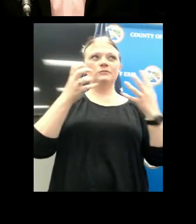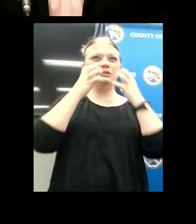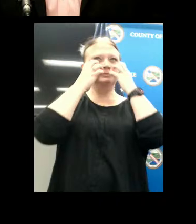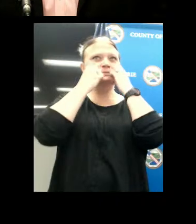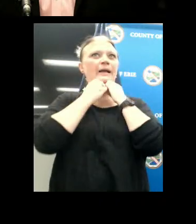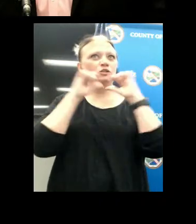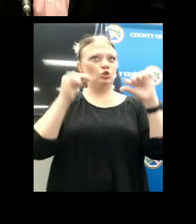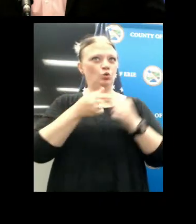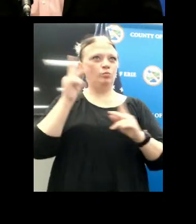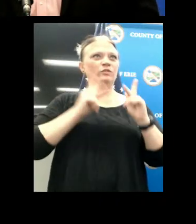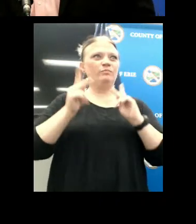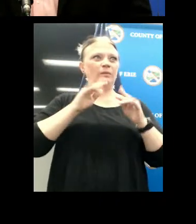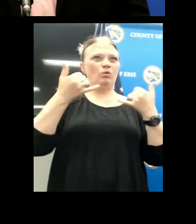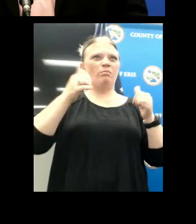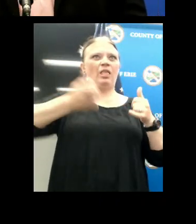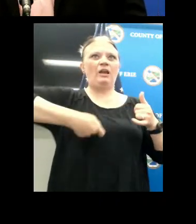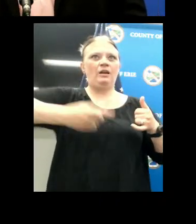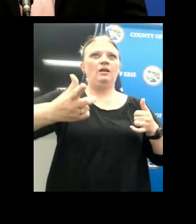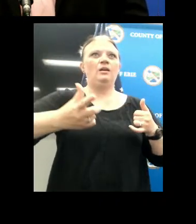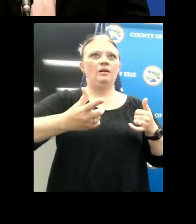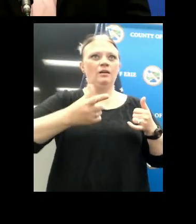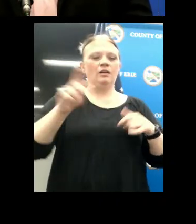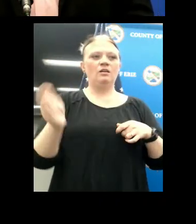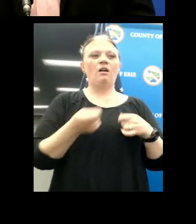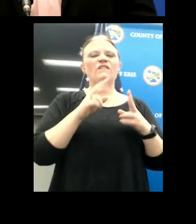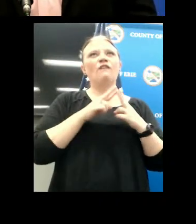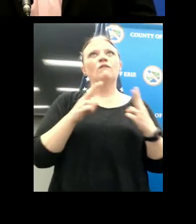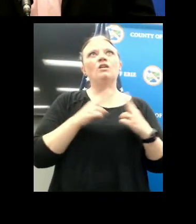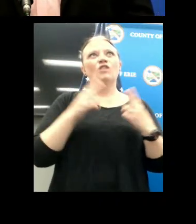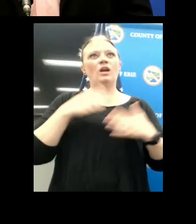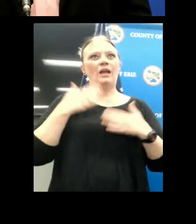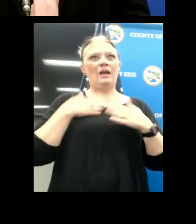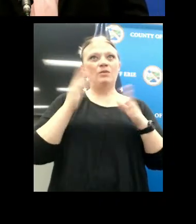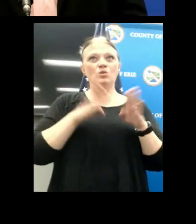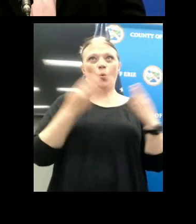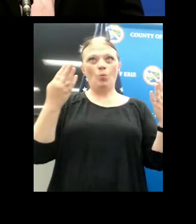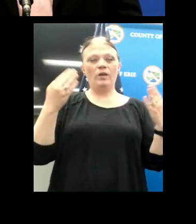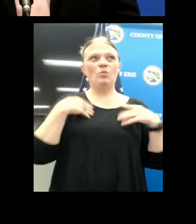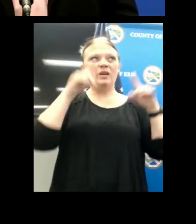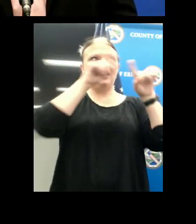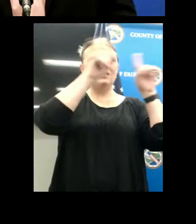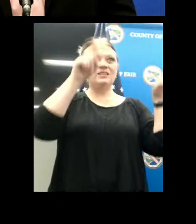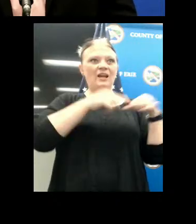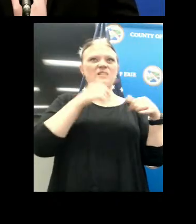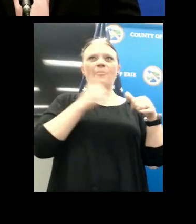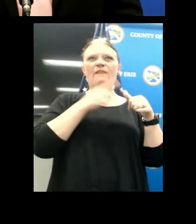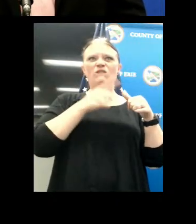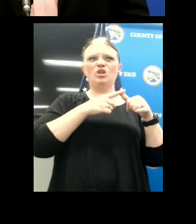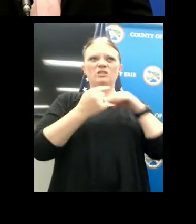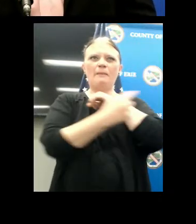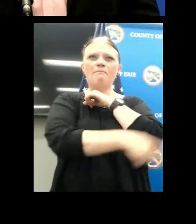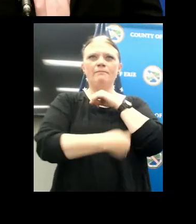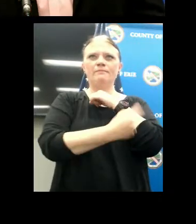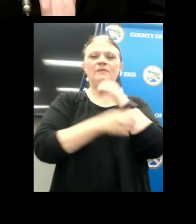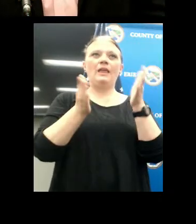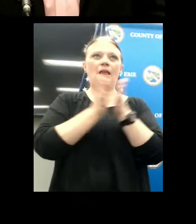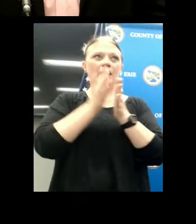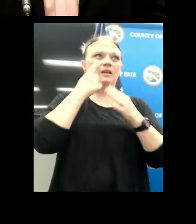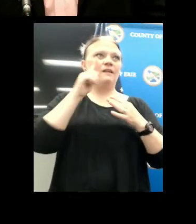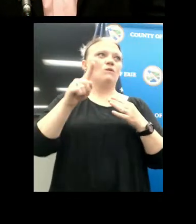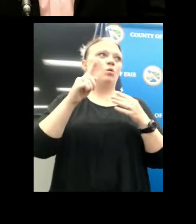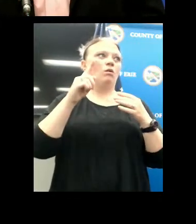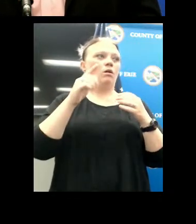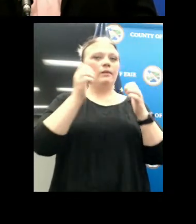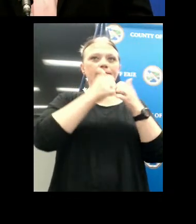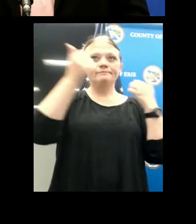passionate group of individuals play disc golf, and they are very happy it's back open. And of course we have signage at the first hole of all those asking for social distancing